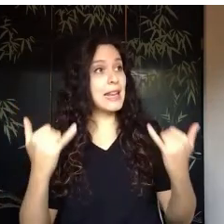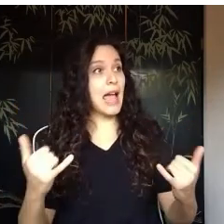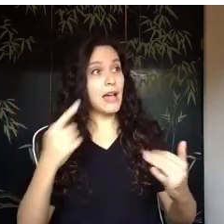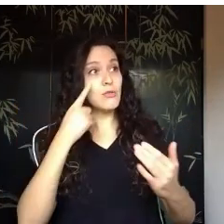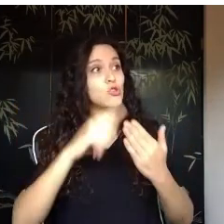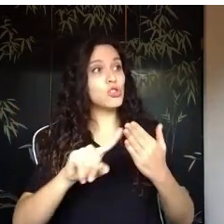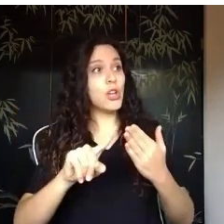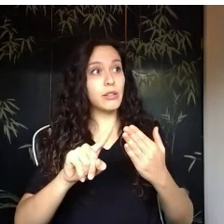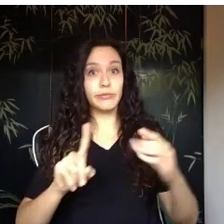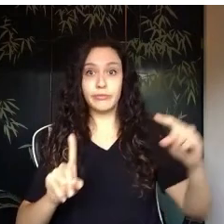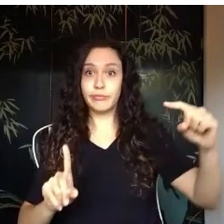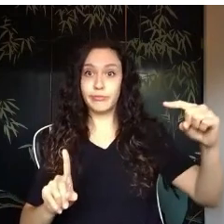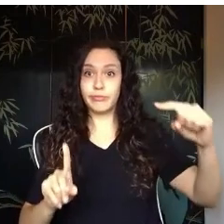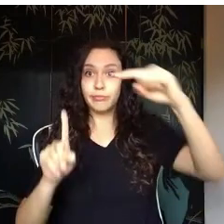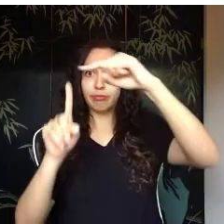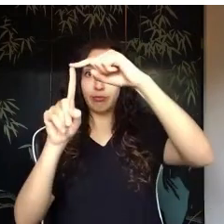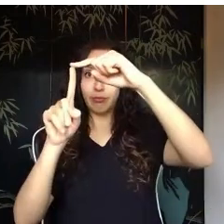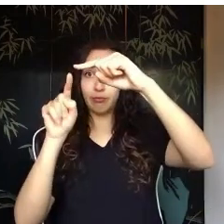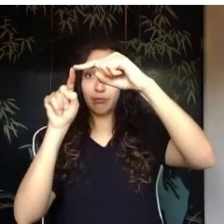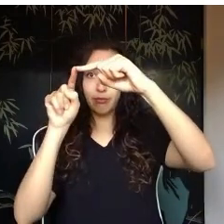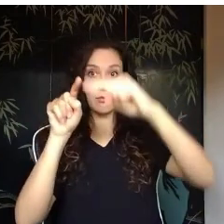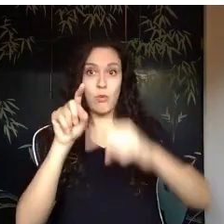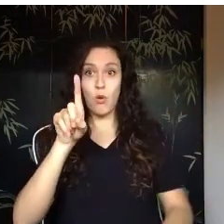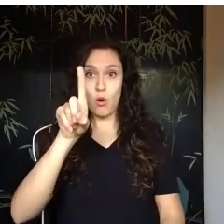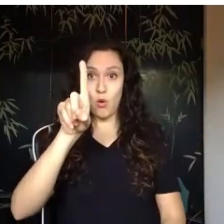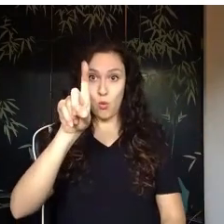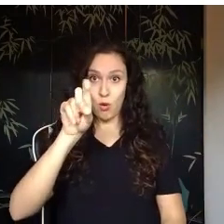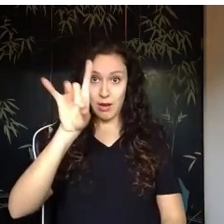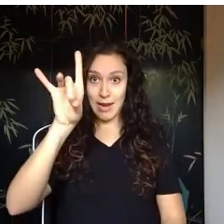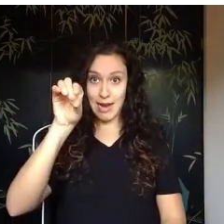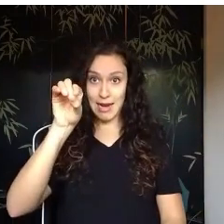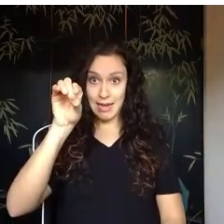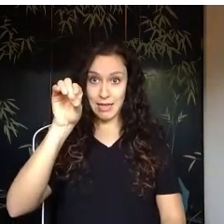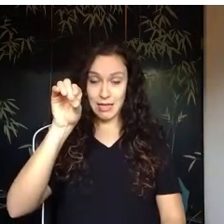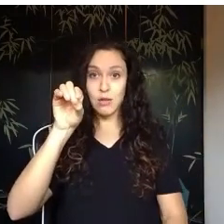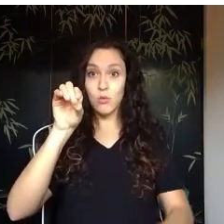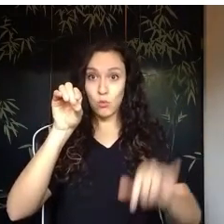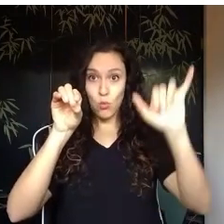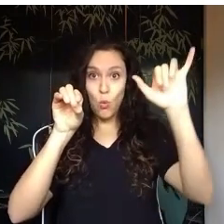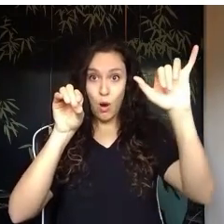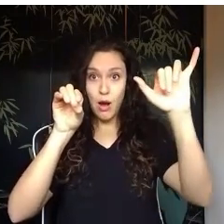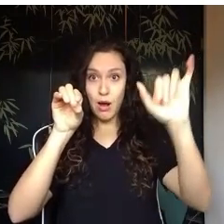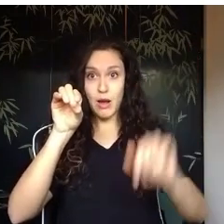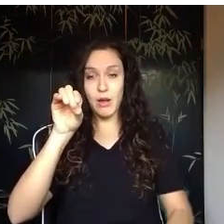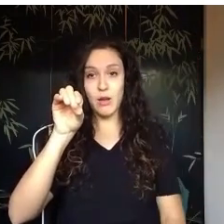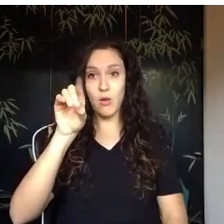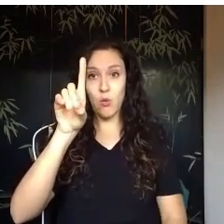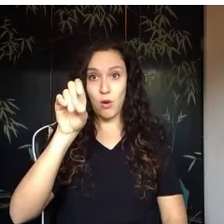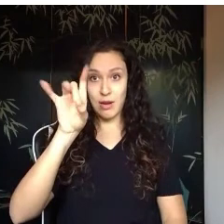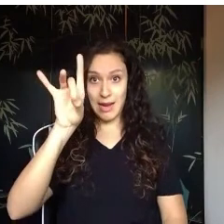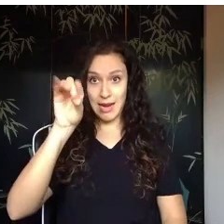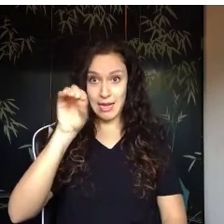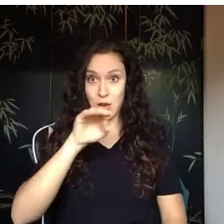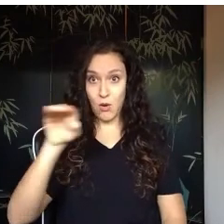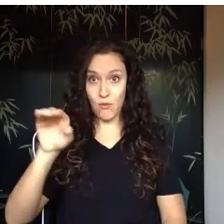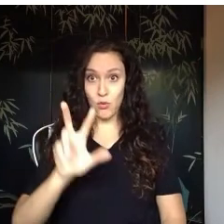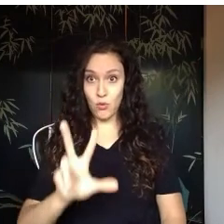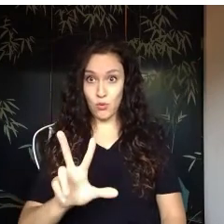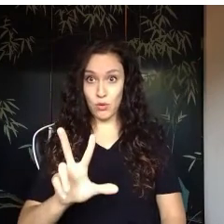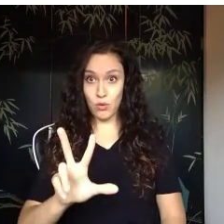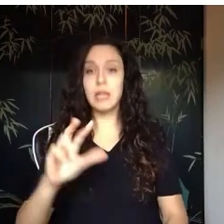That's 60. Let's check this one. Okay, that is 180 because it's y over